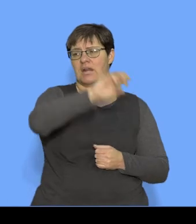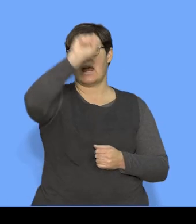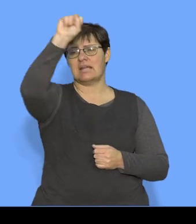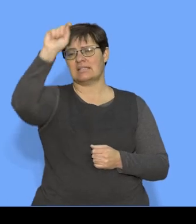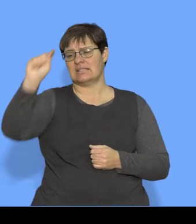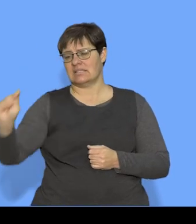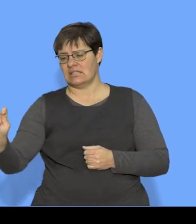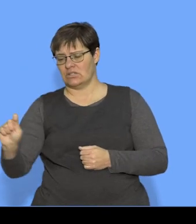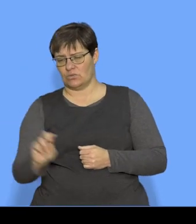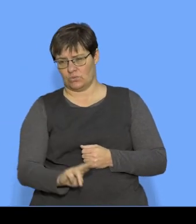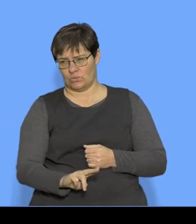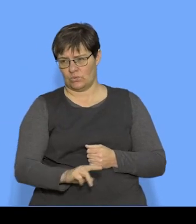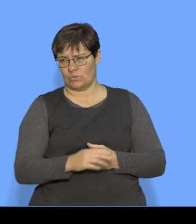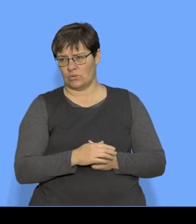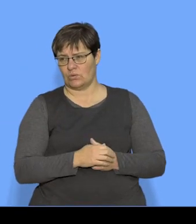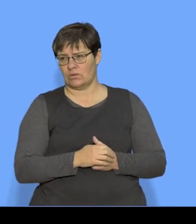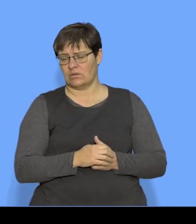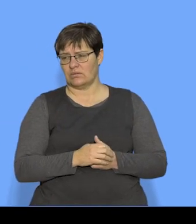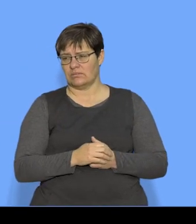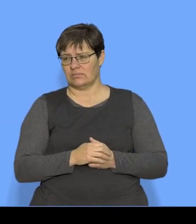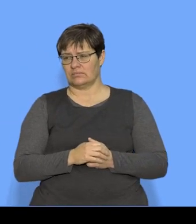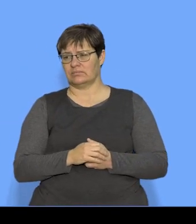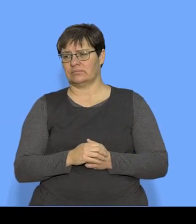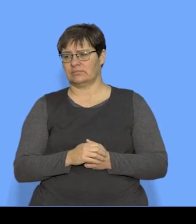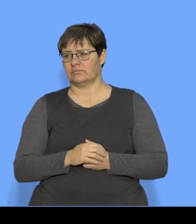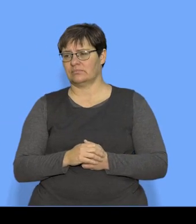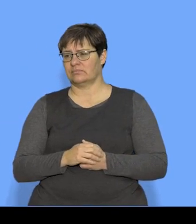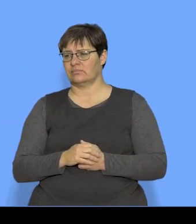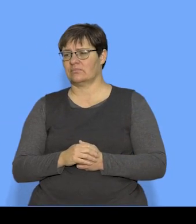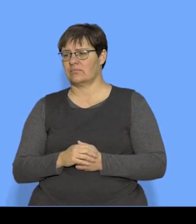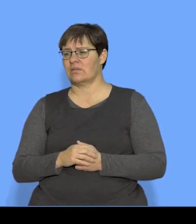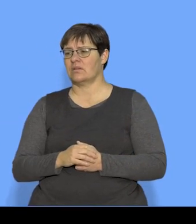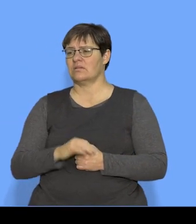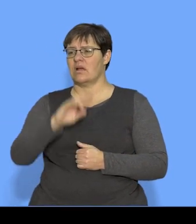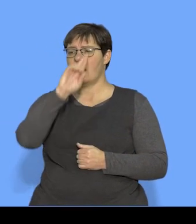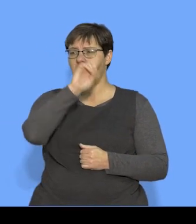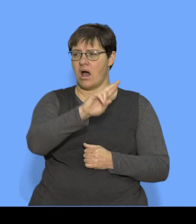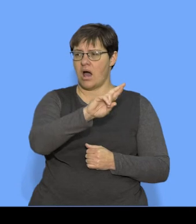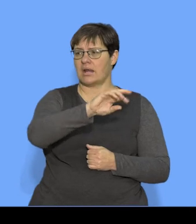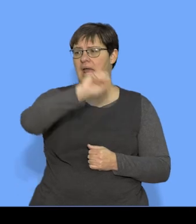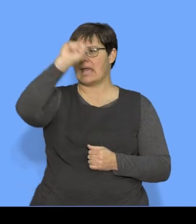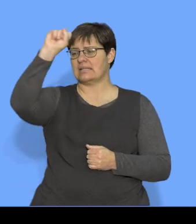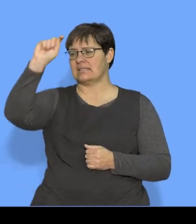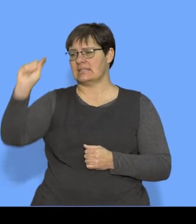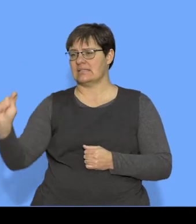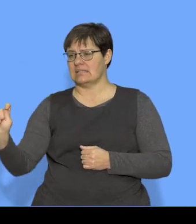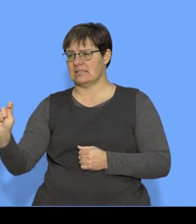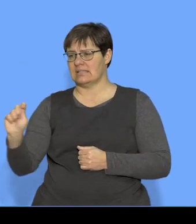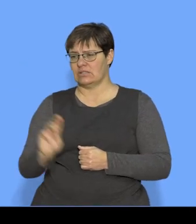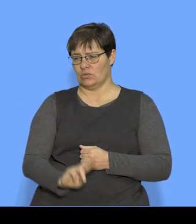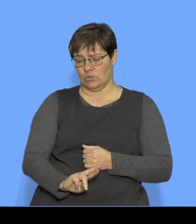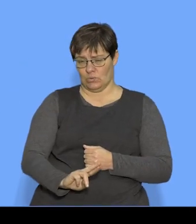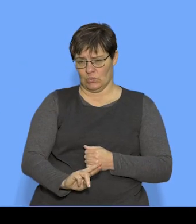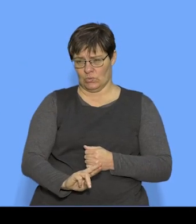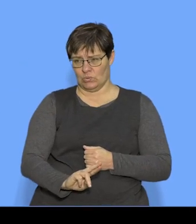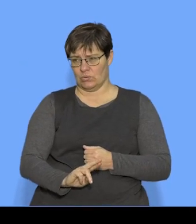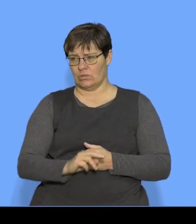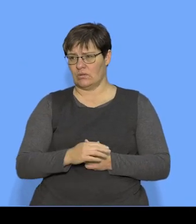RSTU. So actually the U and the T must swap positions, please. Because remember I said the order matters,